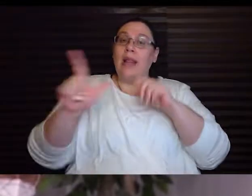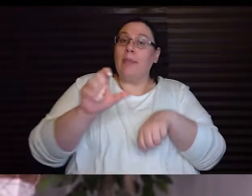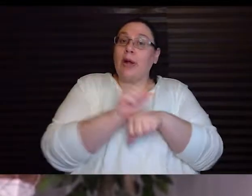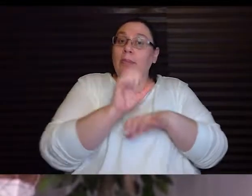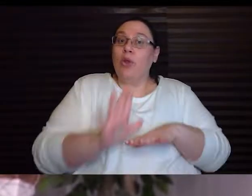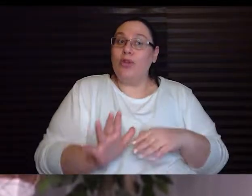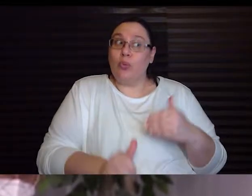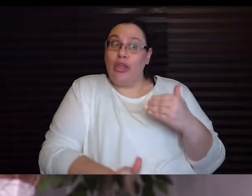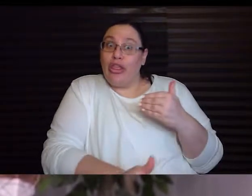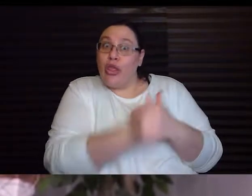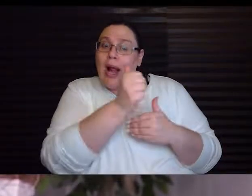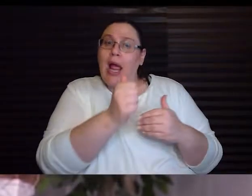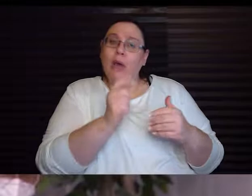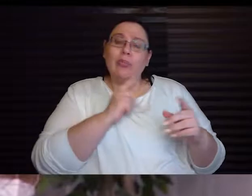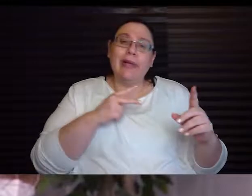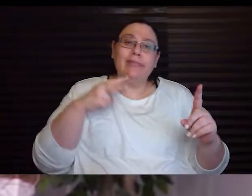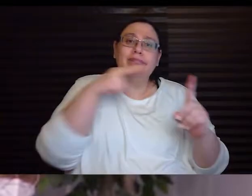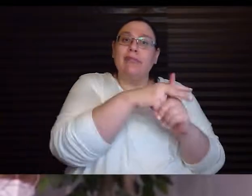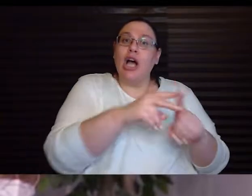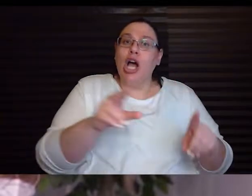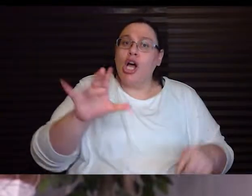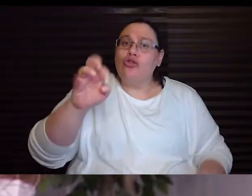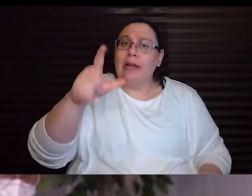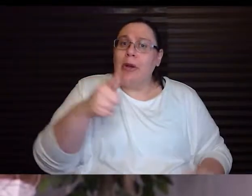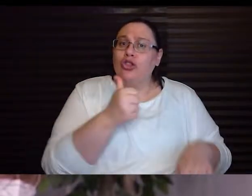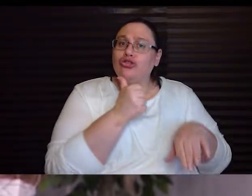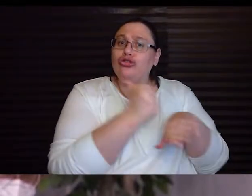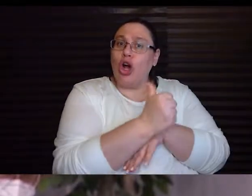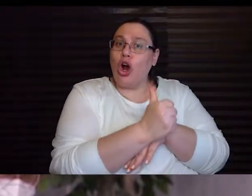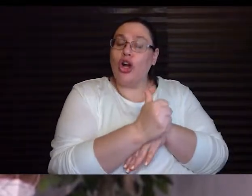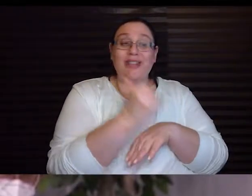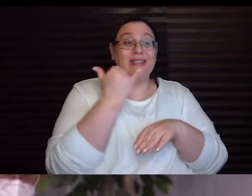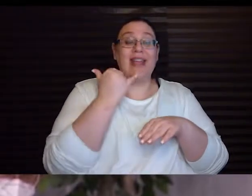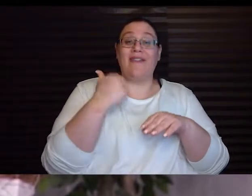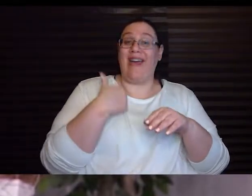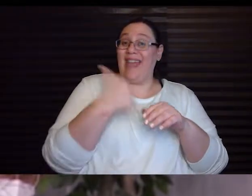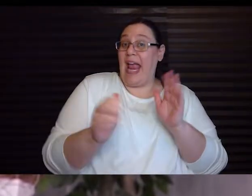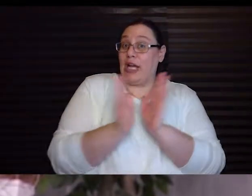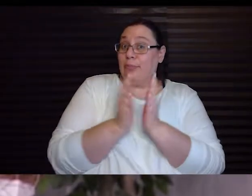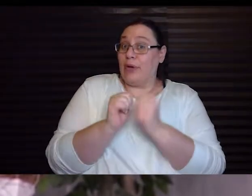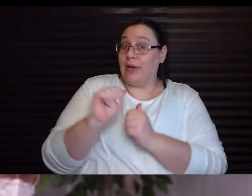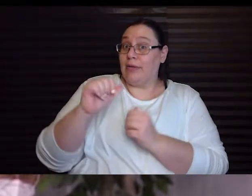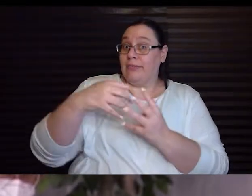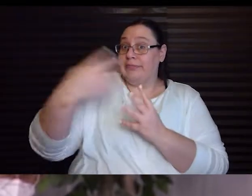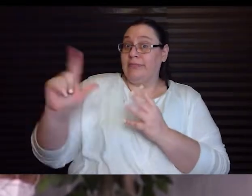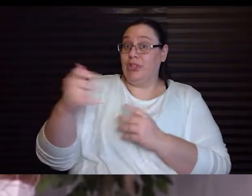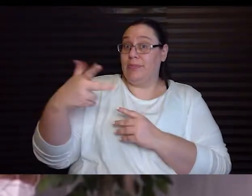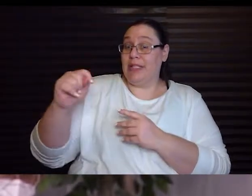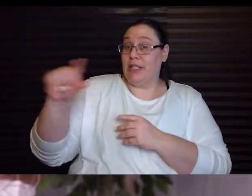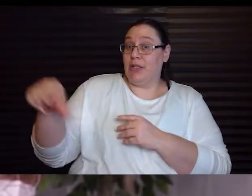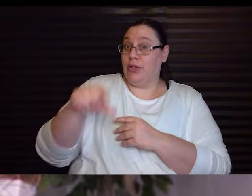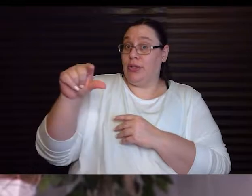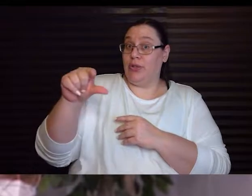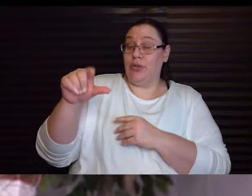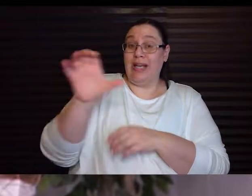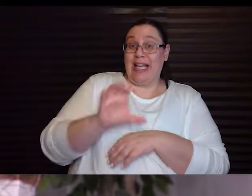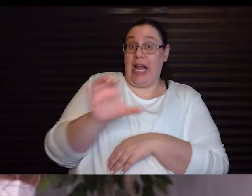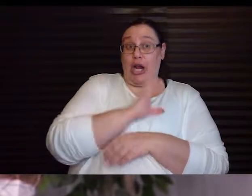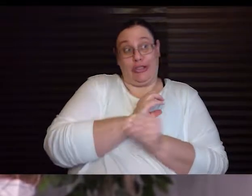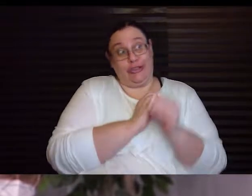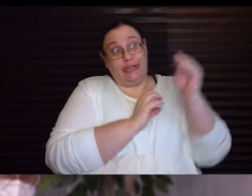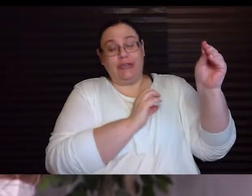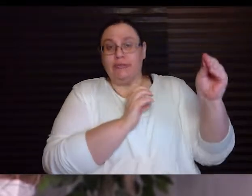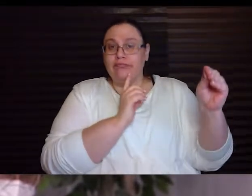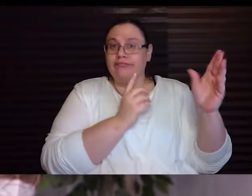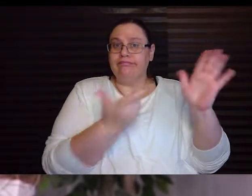library employees were threatened with criminal charges for stocking any book with LGBTQ characters. And a